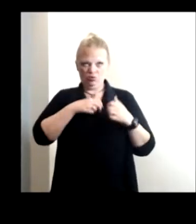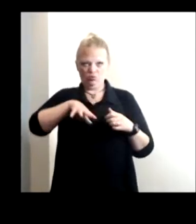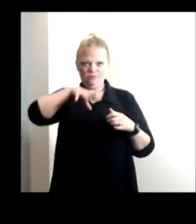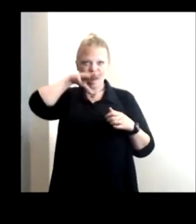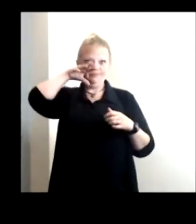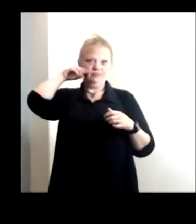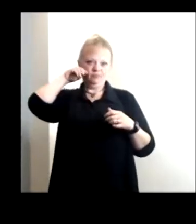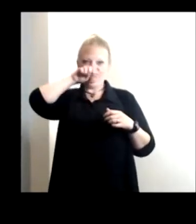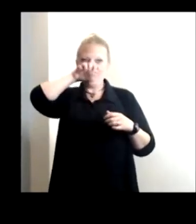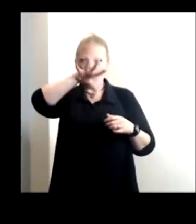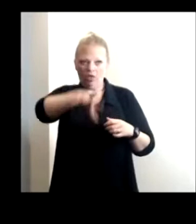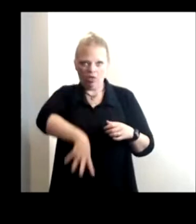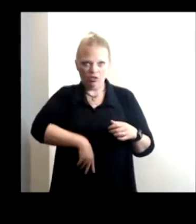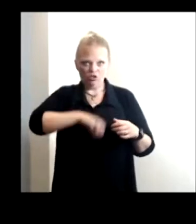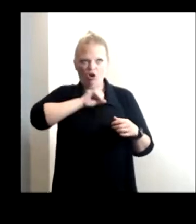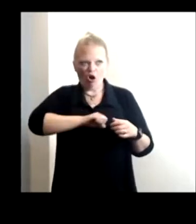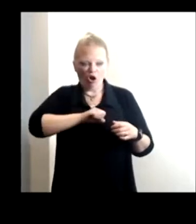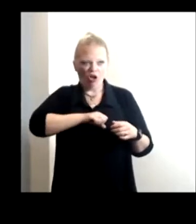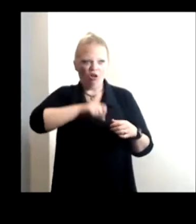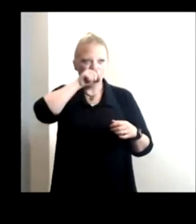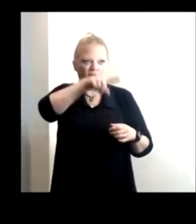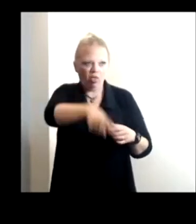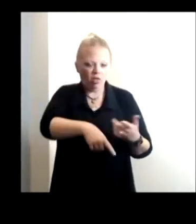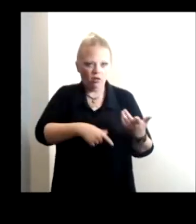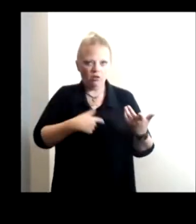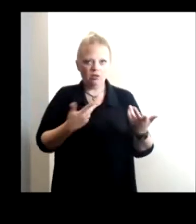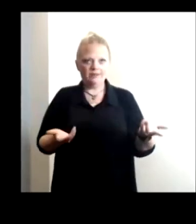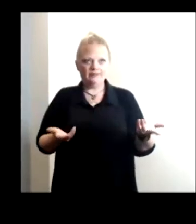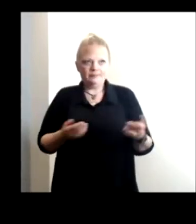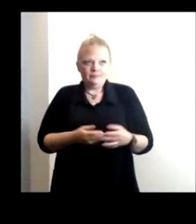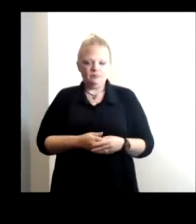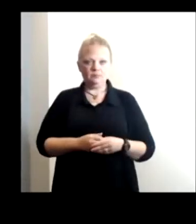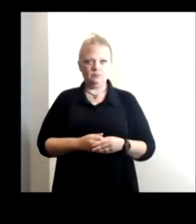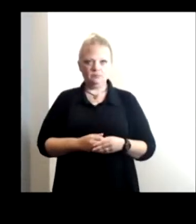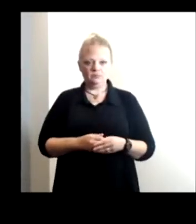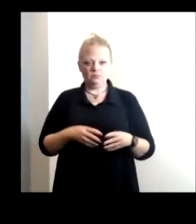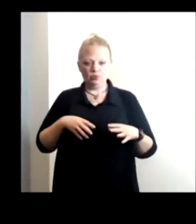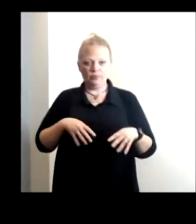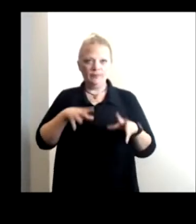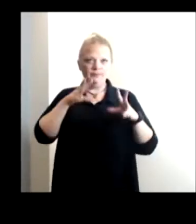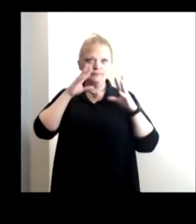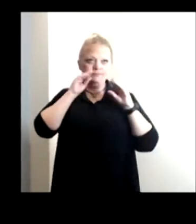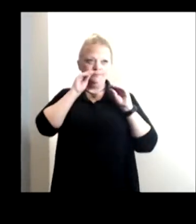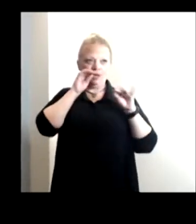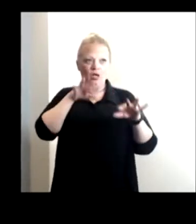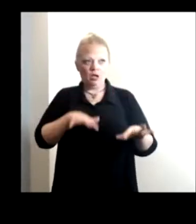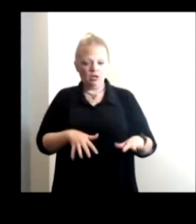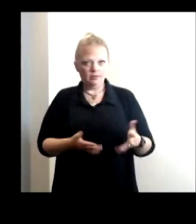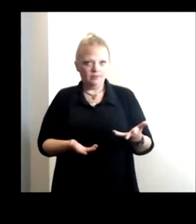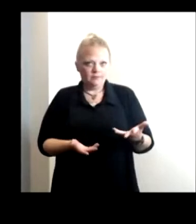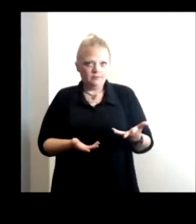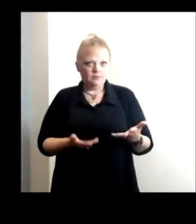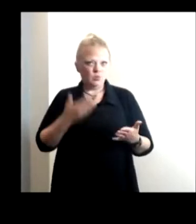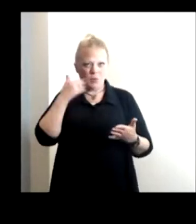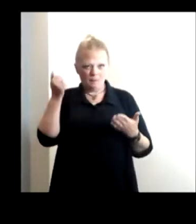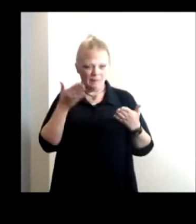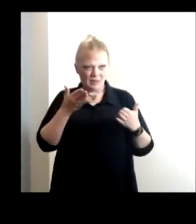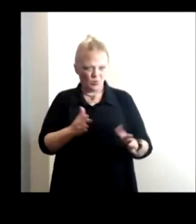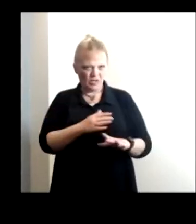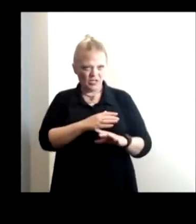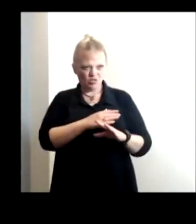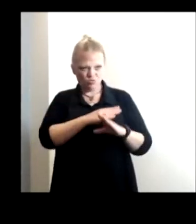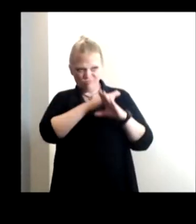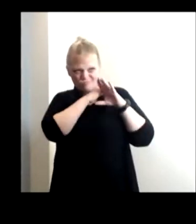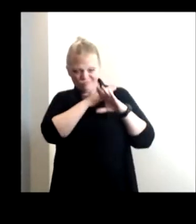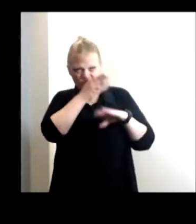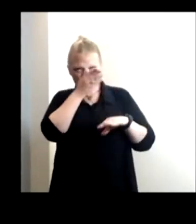cough it out. You can spit it out. You can breathe it out. You can breathe it in. So what's the best way to protect against